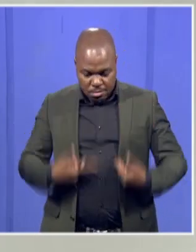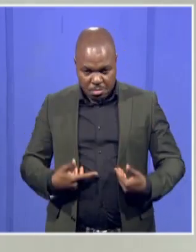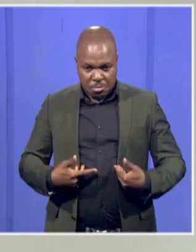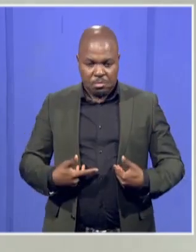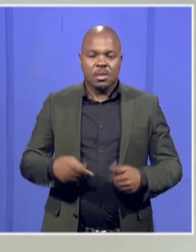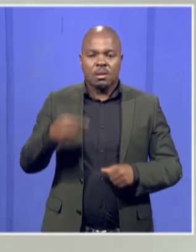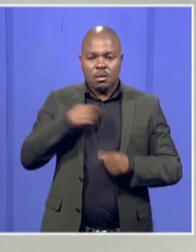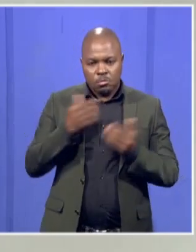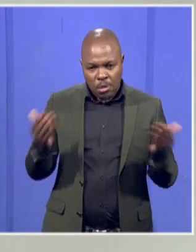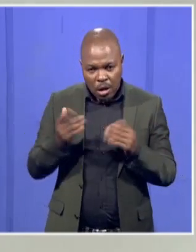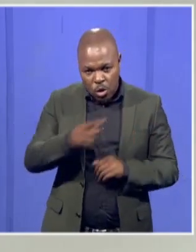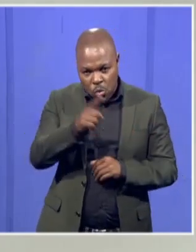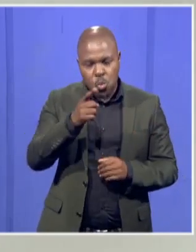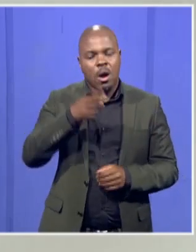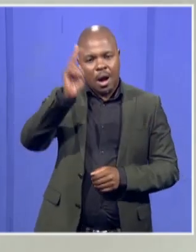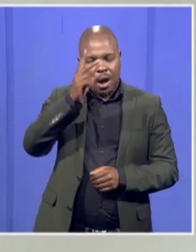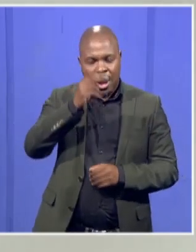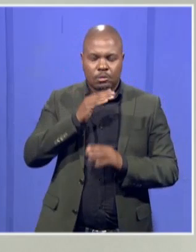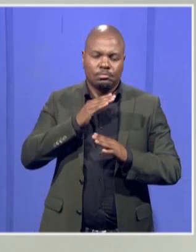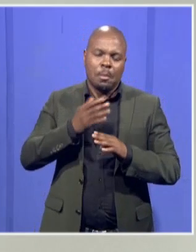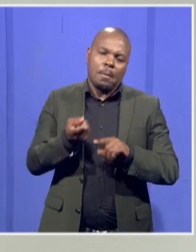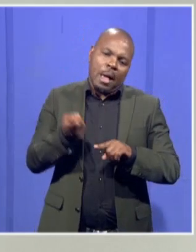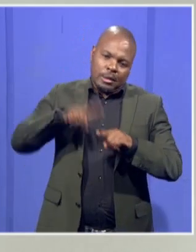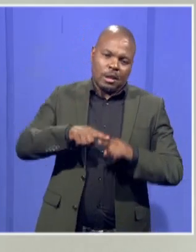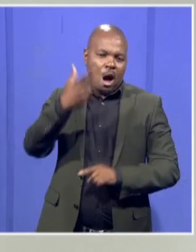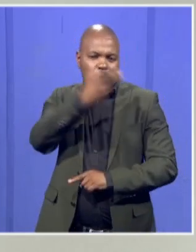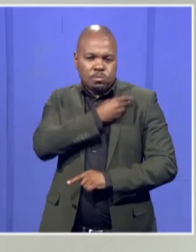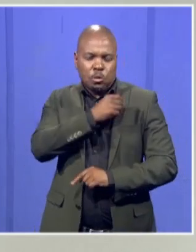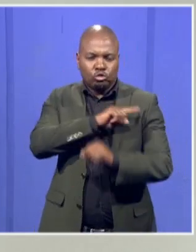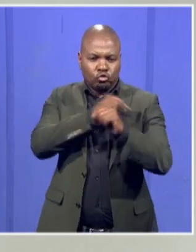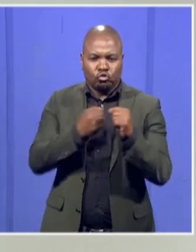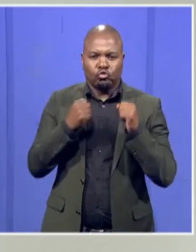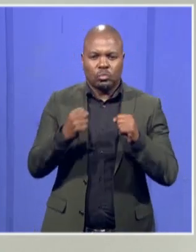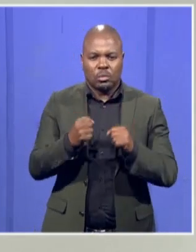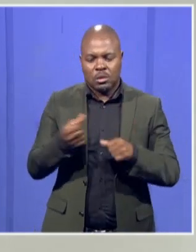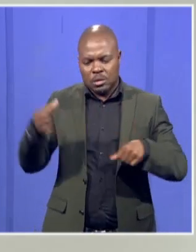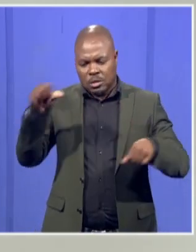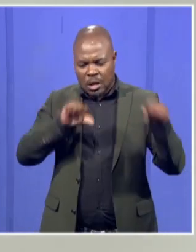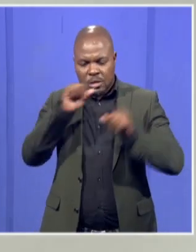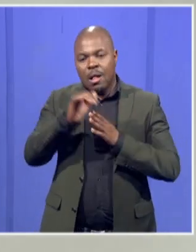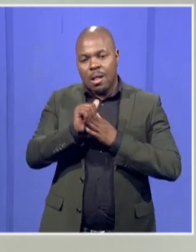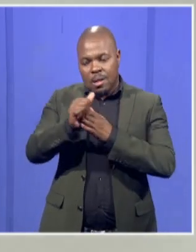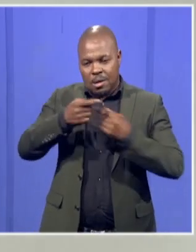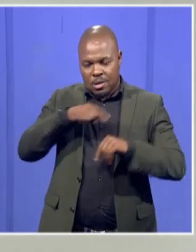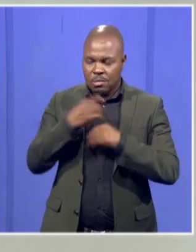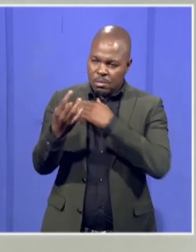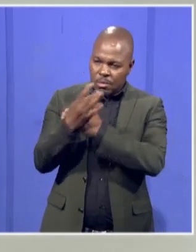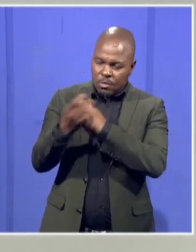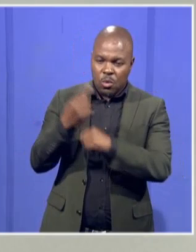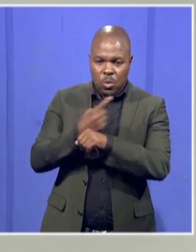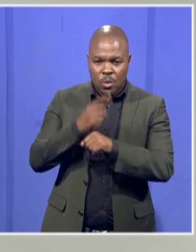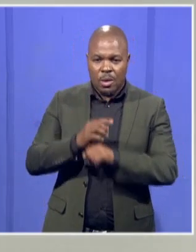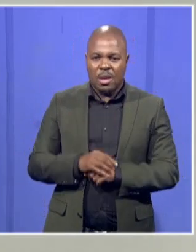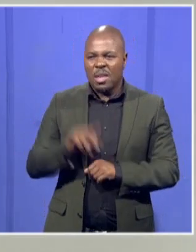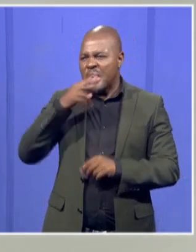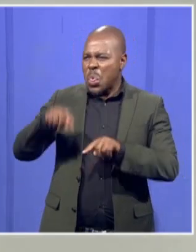are encouraging you to go for a booster. We are led by our scientists who continue to advise us. In the absence of a new strain,